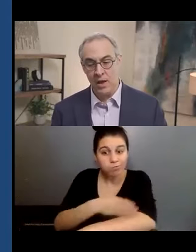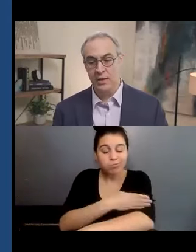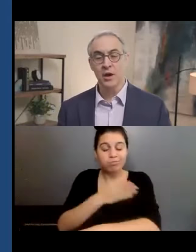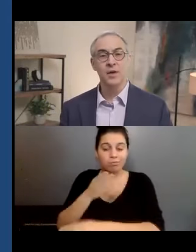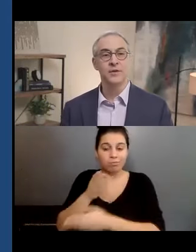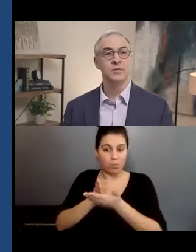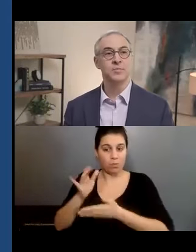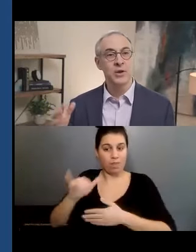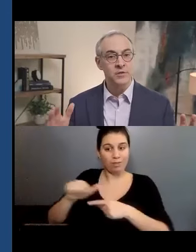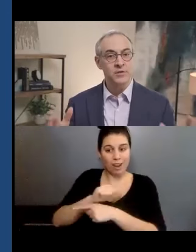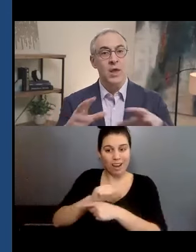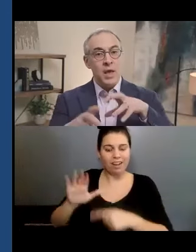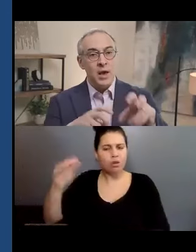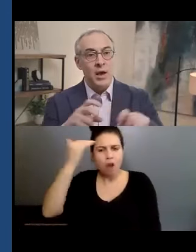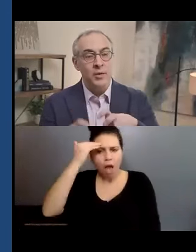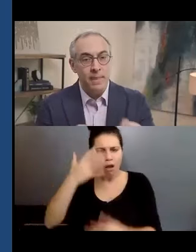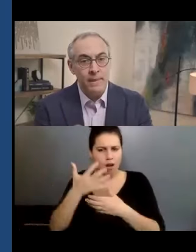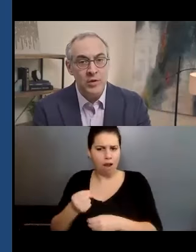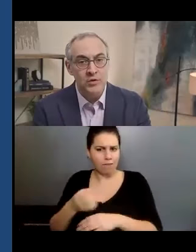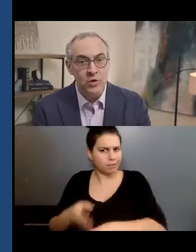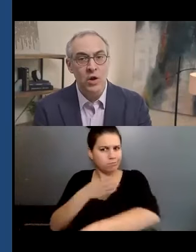their knowledge and confidence, but we also